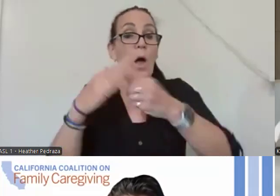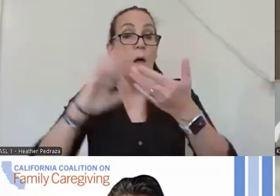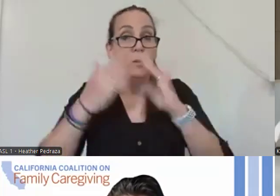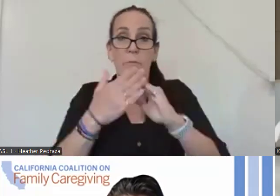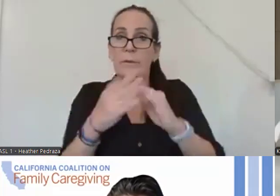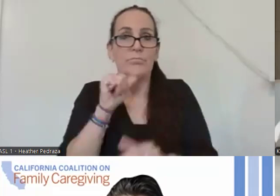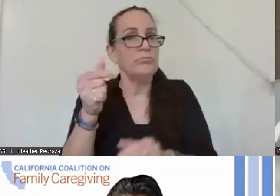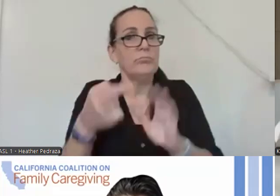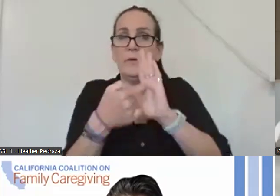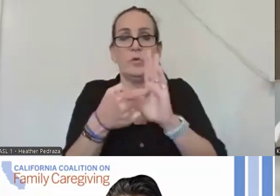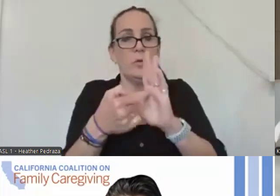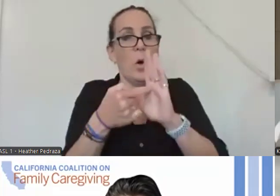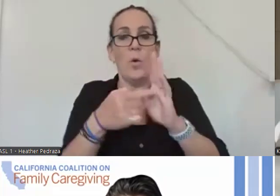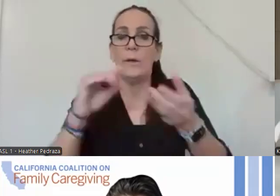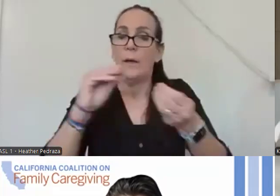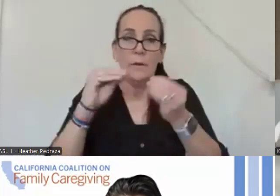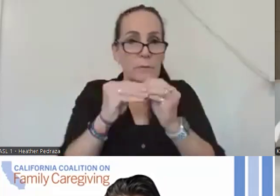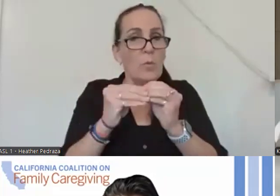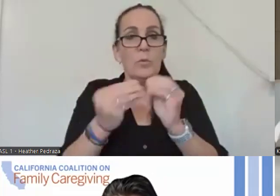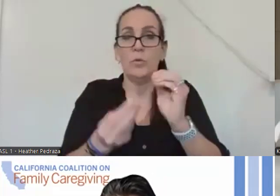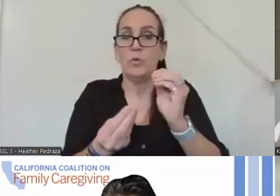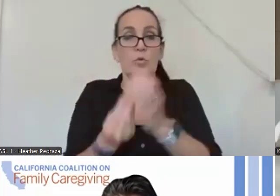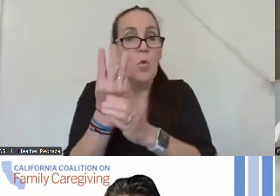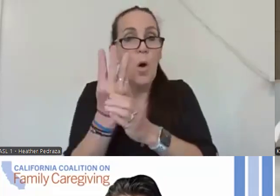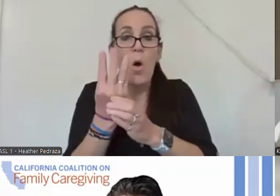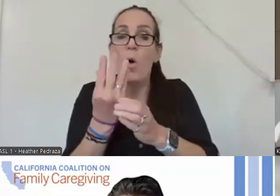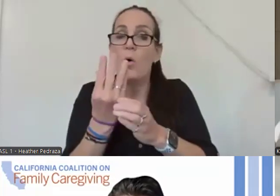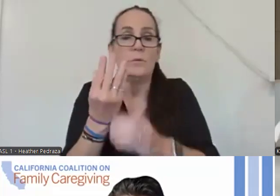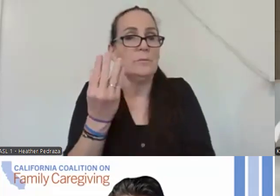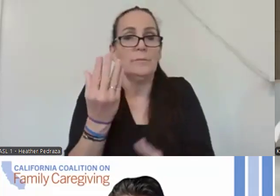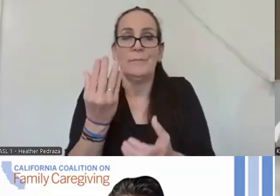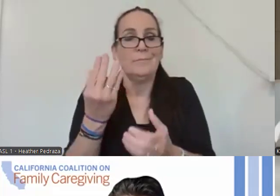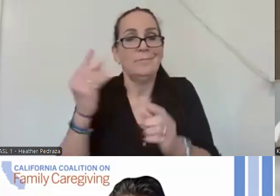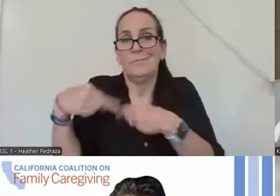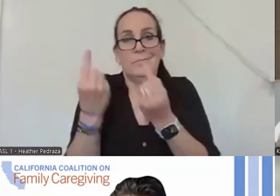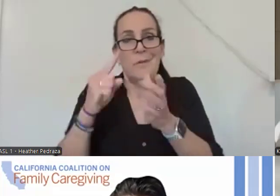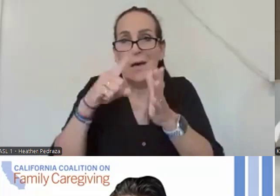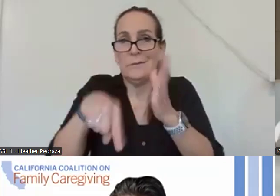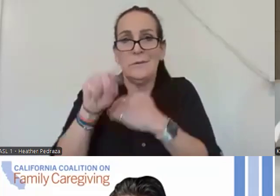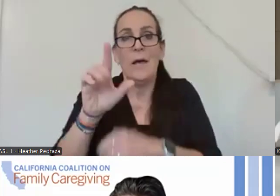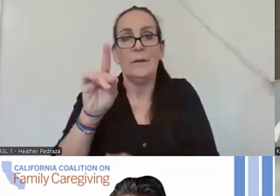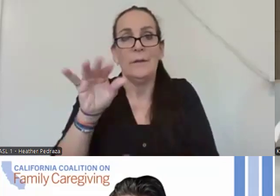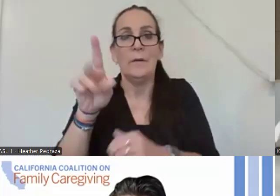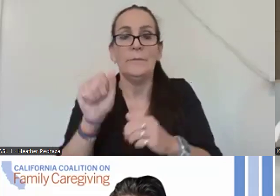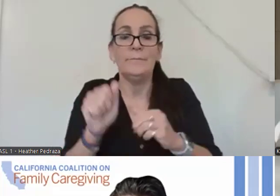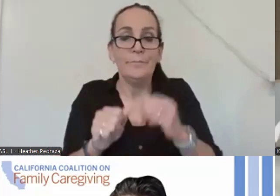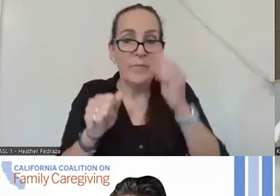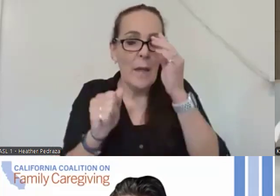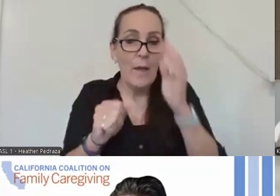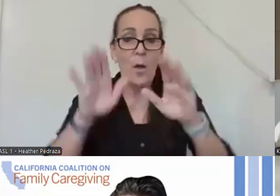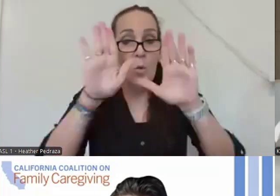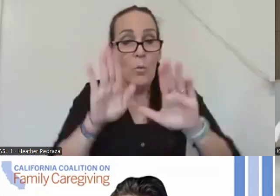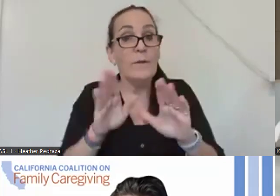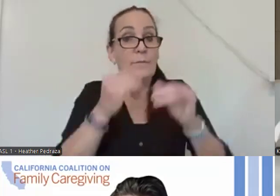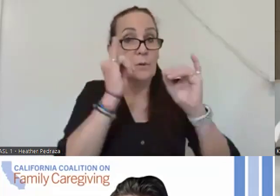significant numbers or growth from what we can make out. And it's so wonderful that individuals in such high need